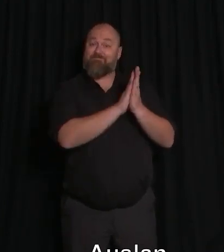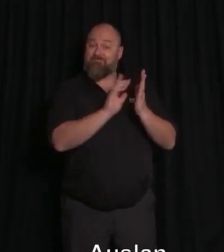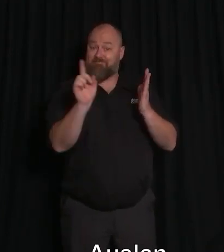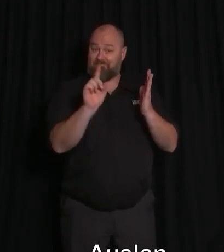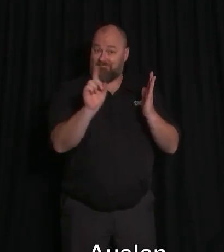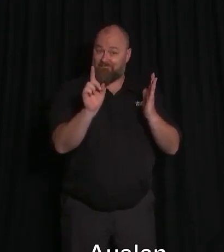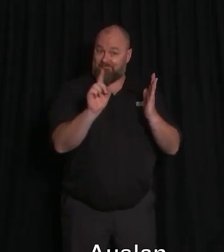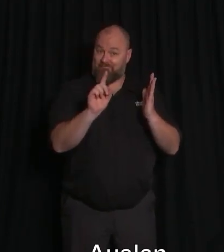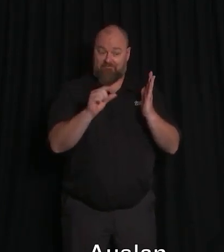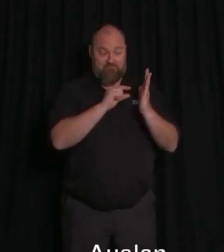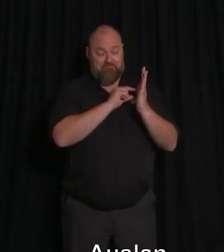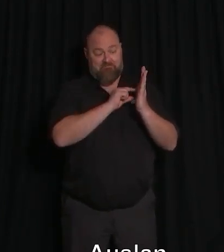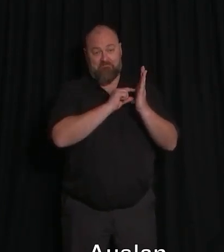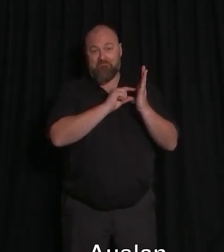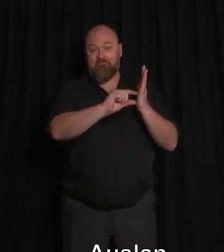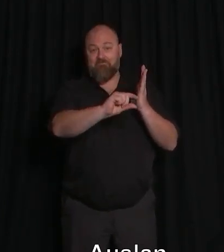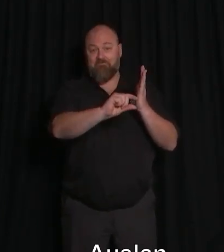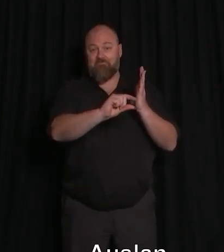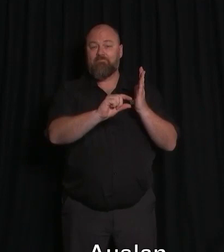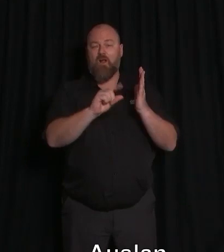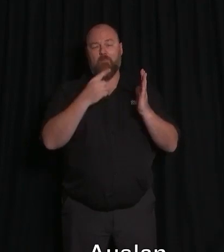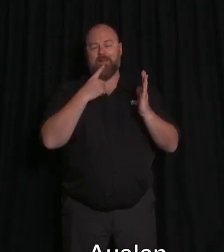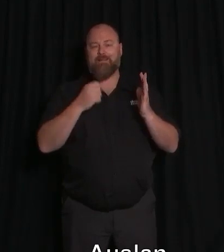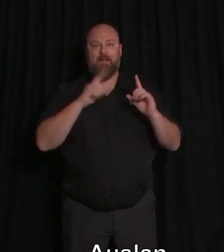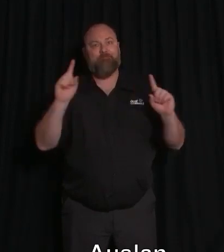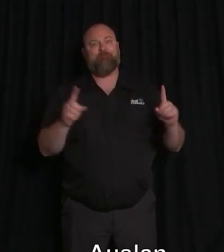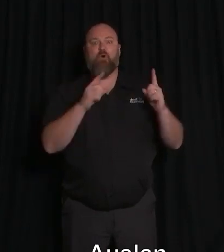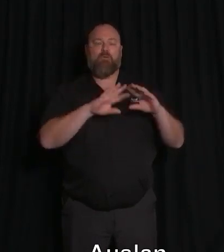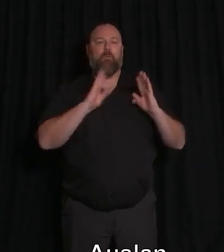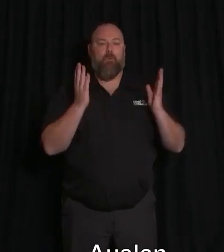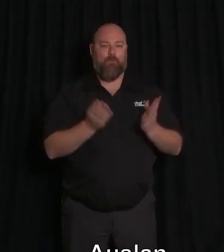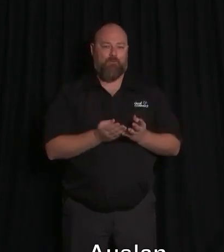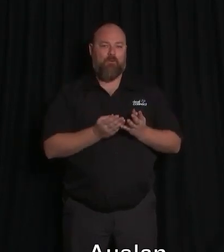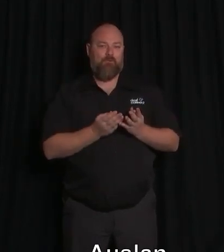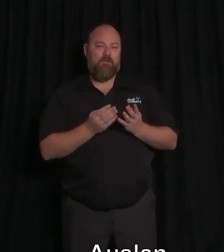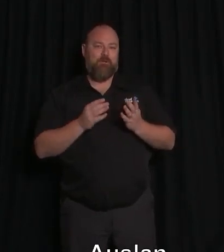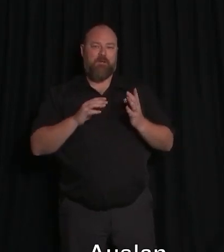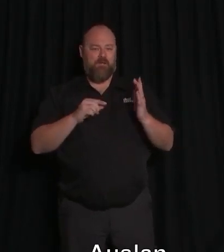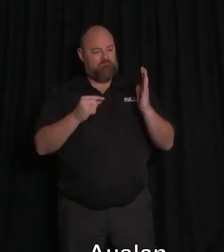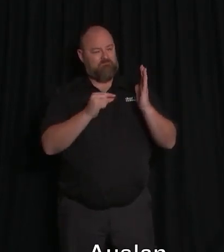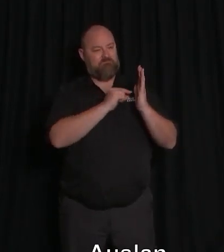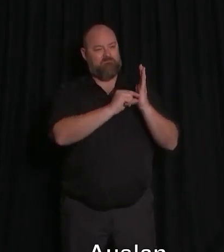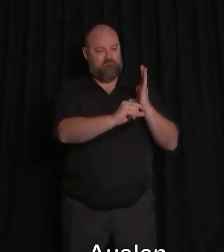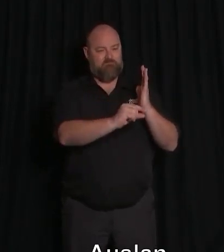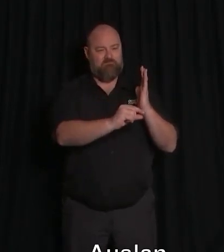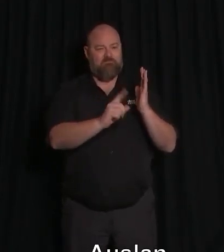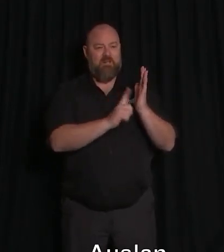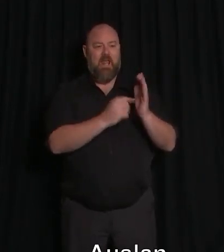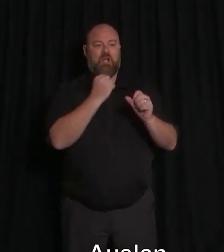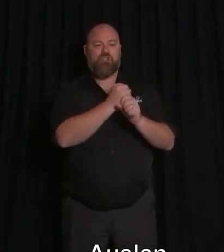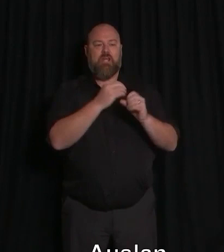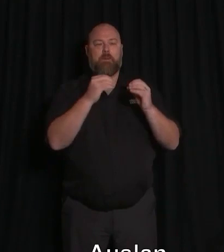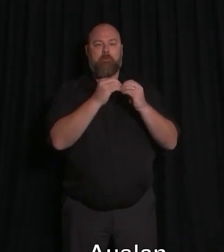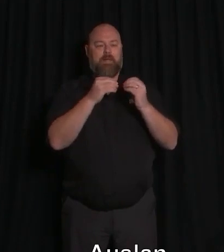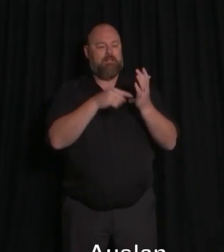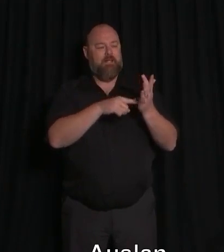the express words in South Africa's constitution. Now, thank you. That, my point is that